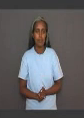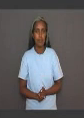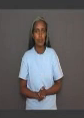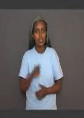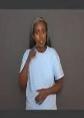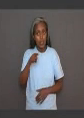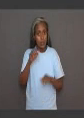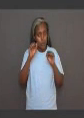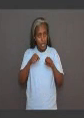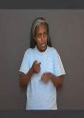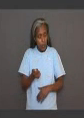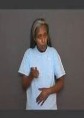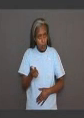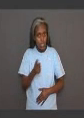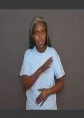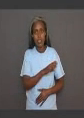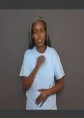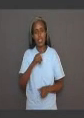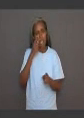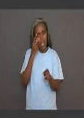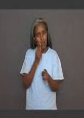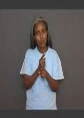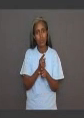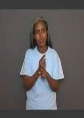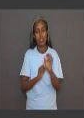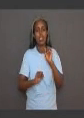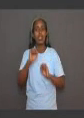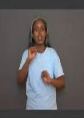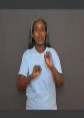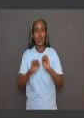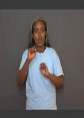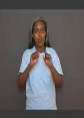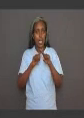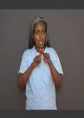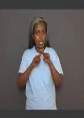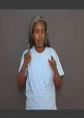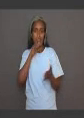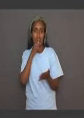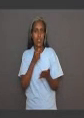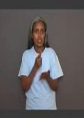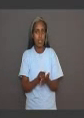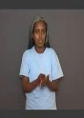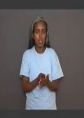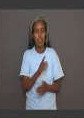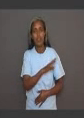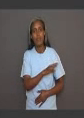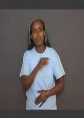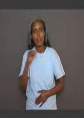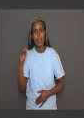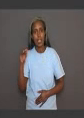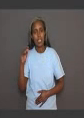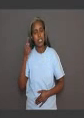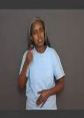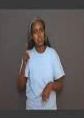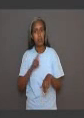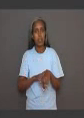You can quickly and accurately compare different data and